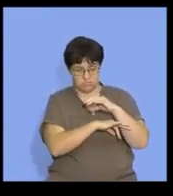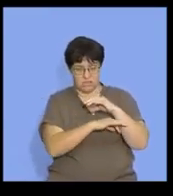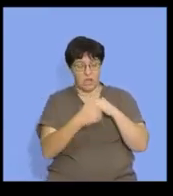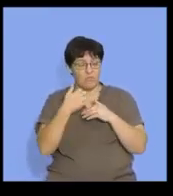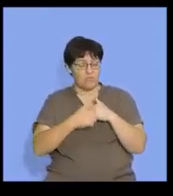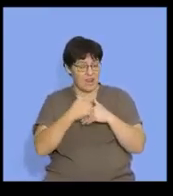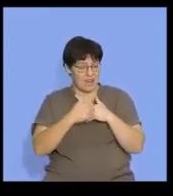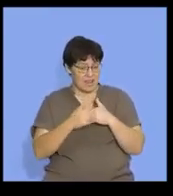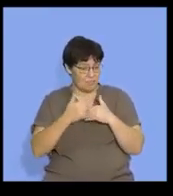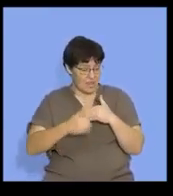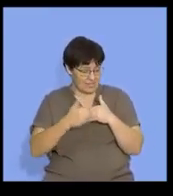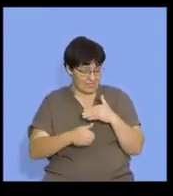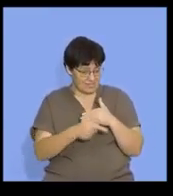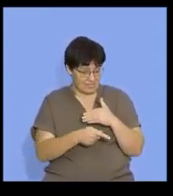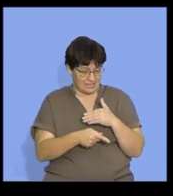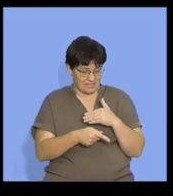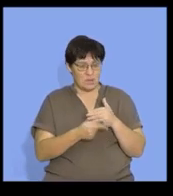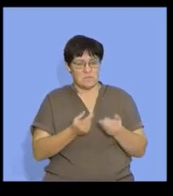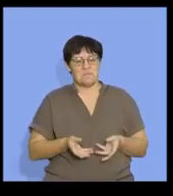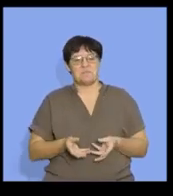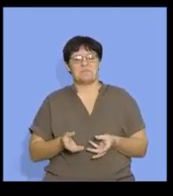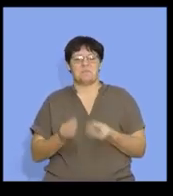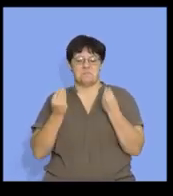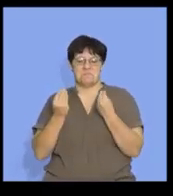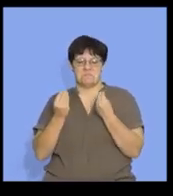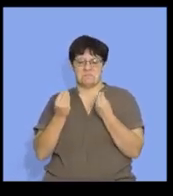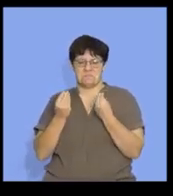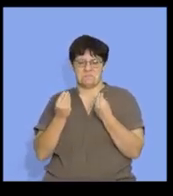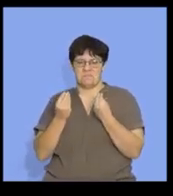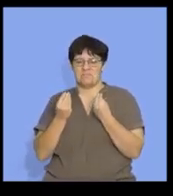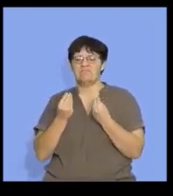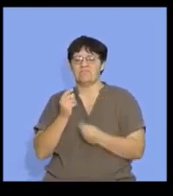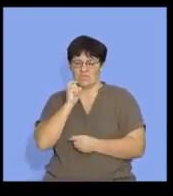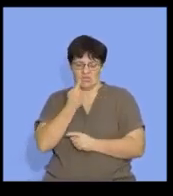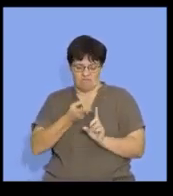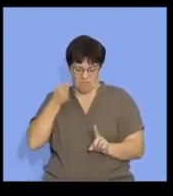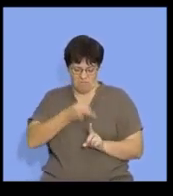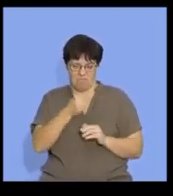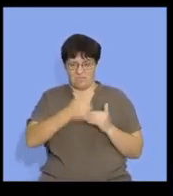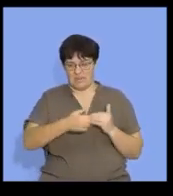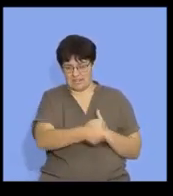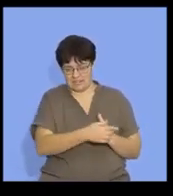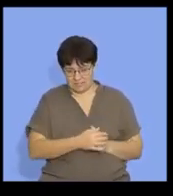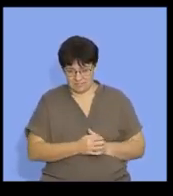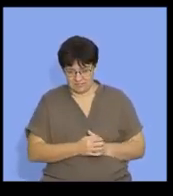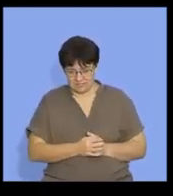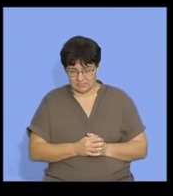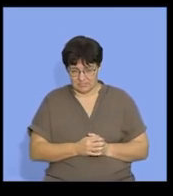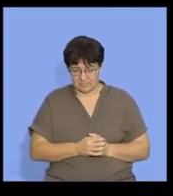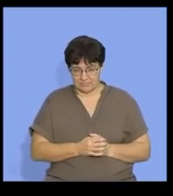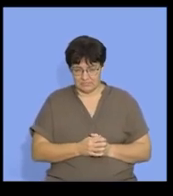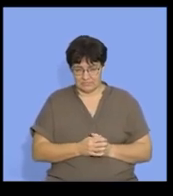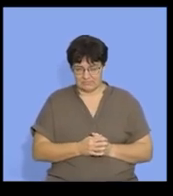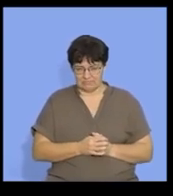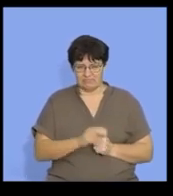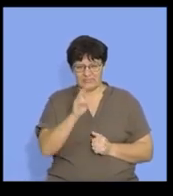to get, right, to get the glucose in the bread. See,